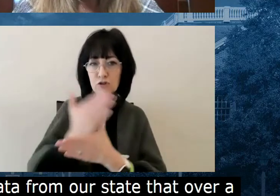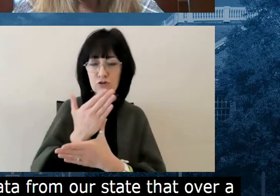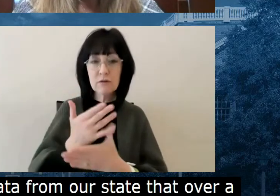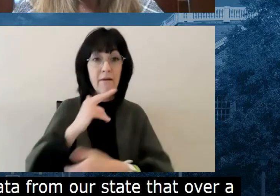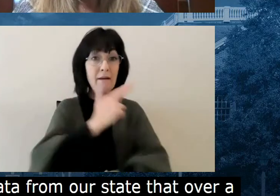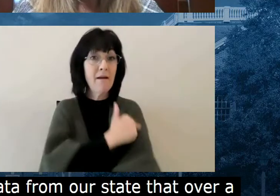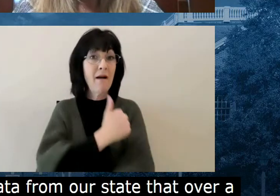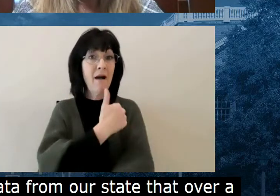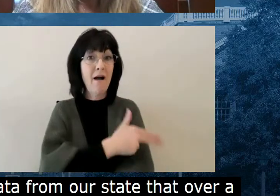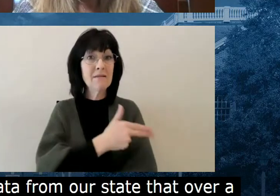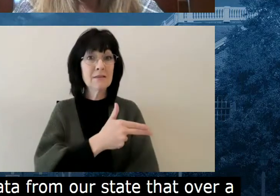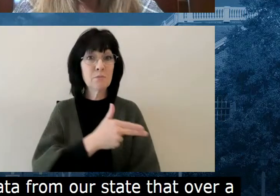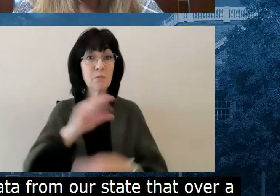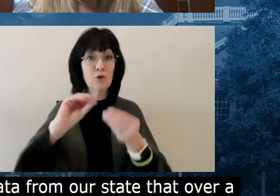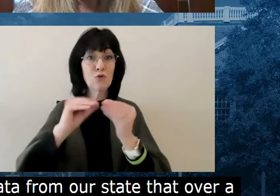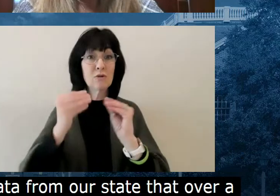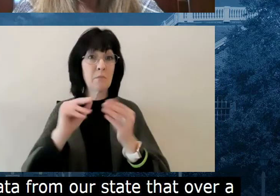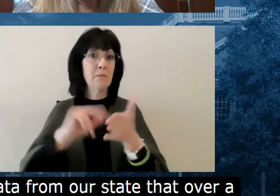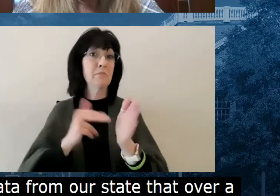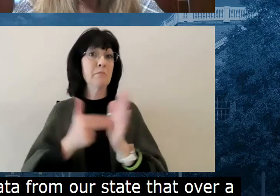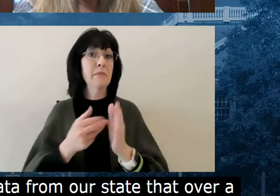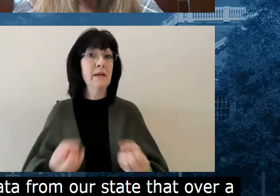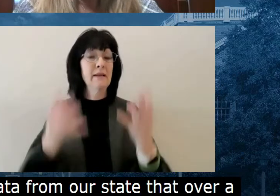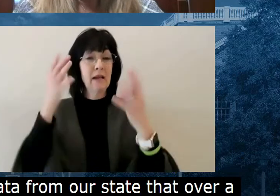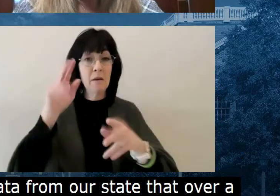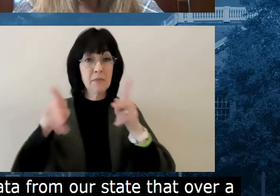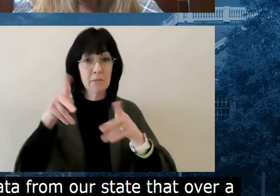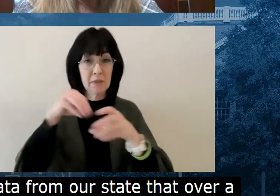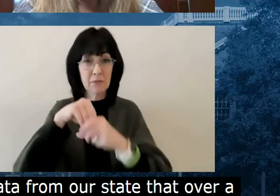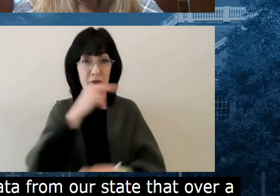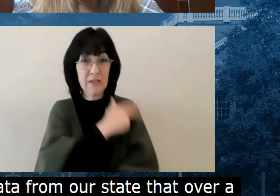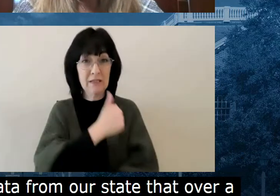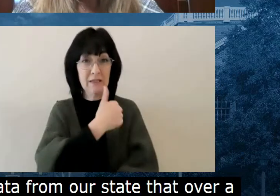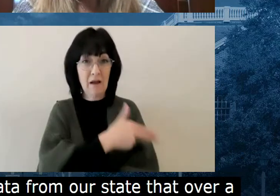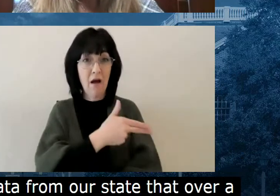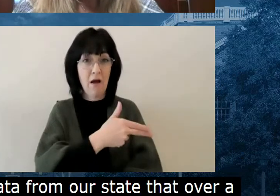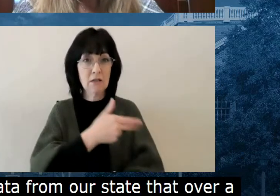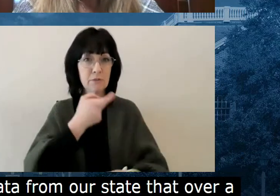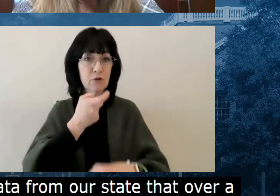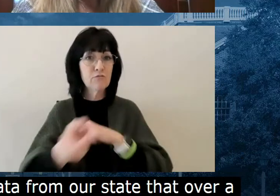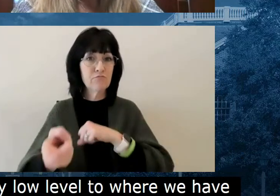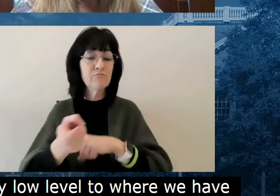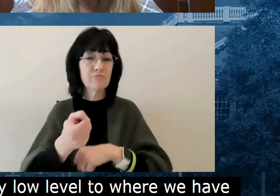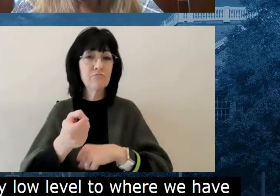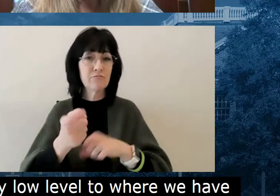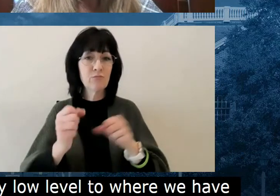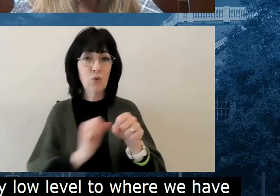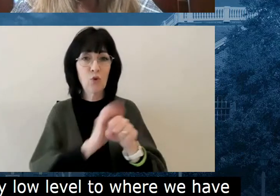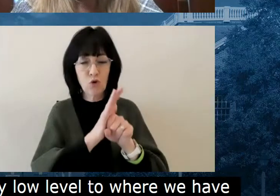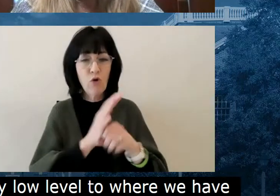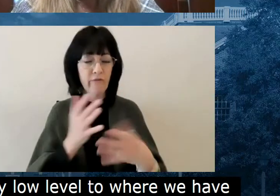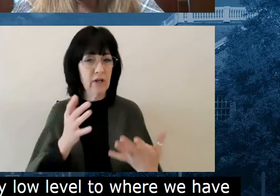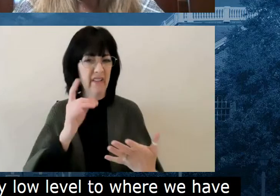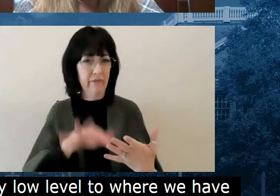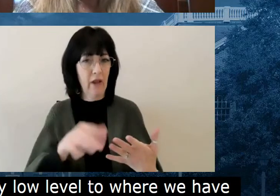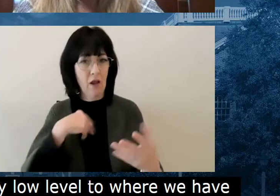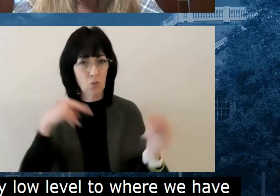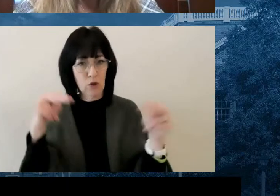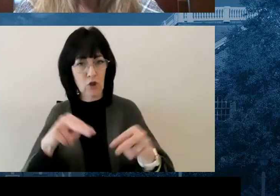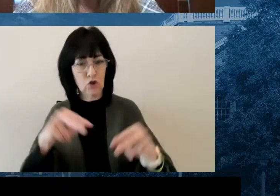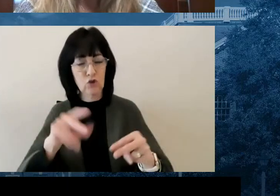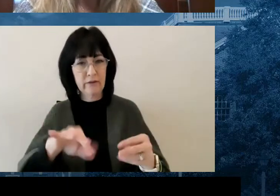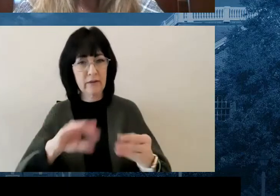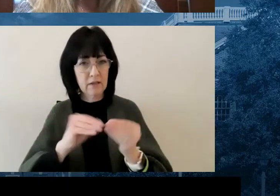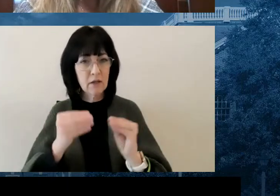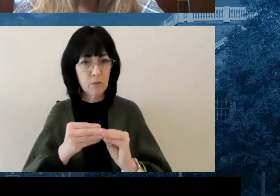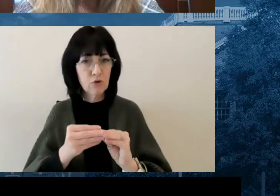really a low level relative to where we've been. Vaccination rates significantly up in the number of Delawareans